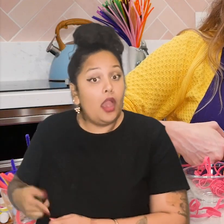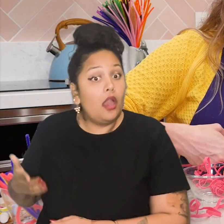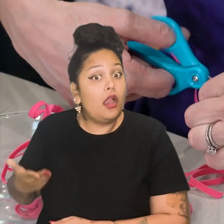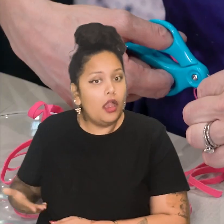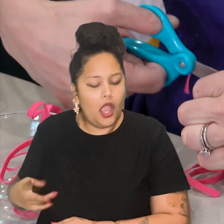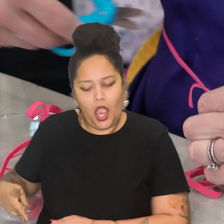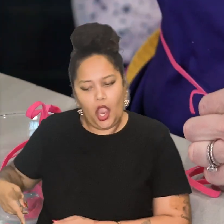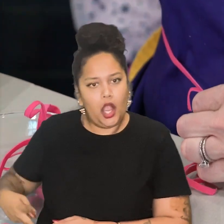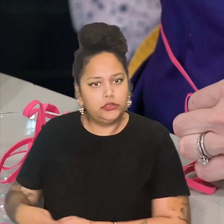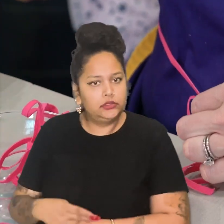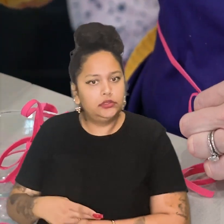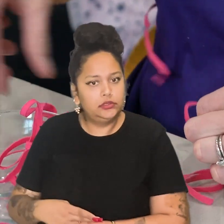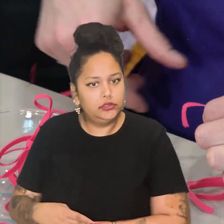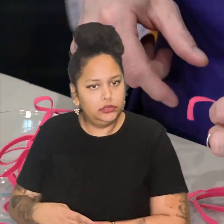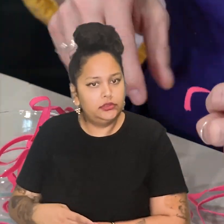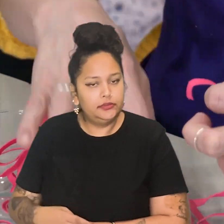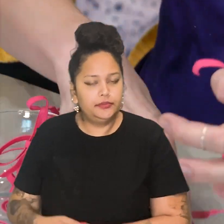here.